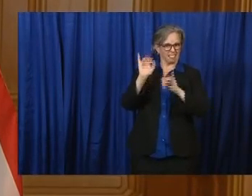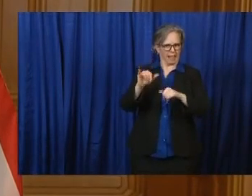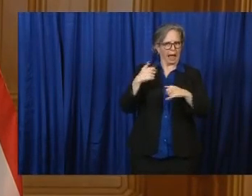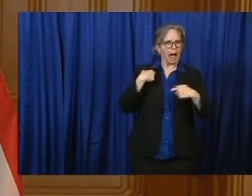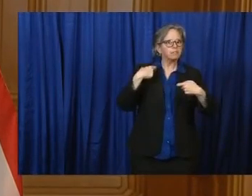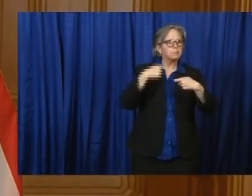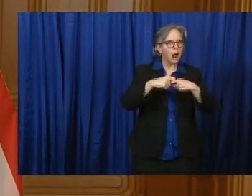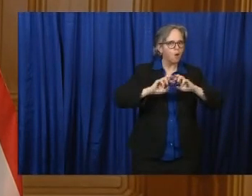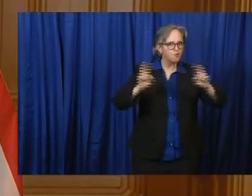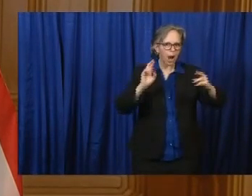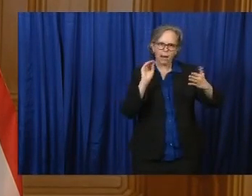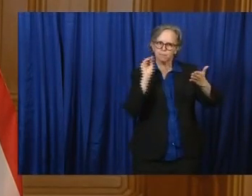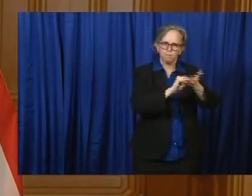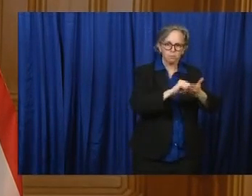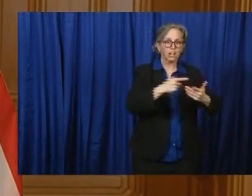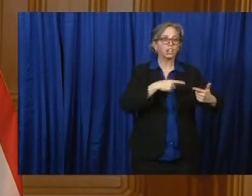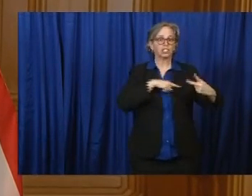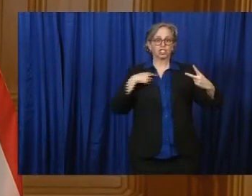in Somalia.